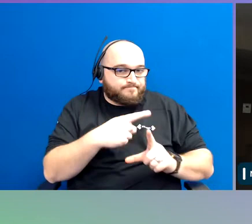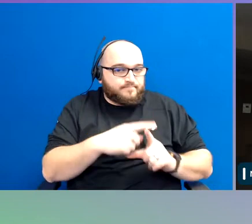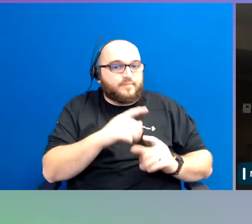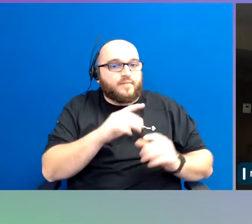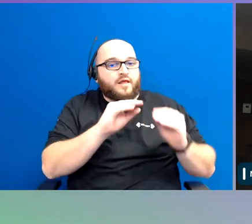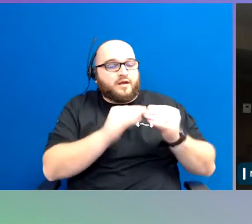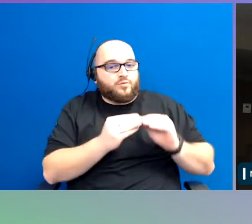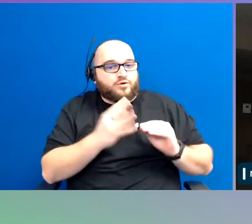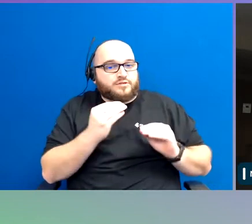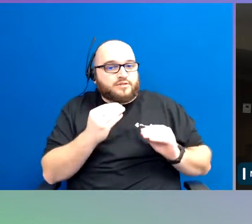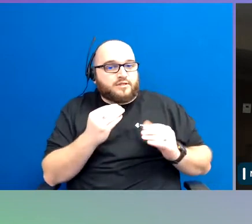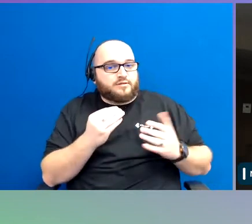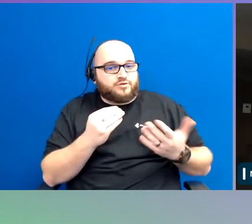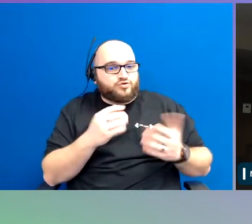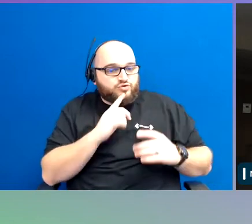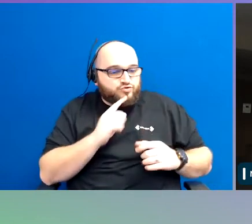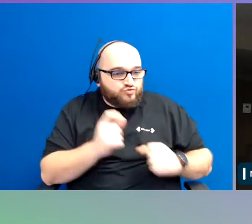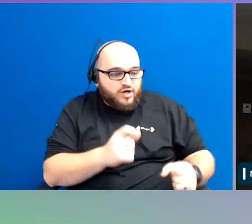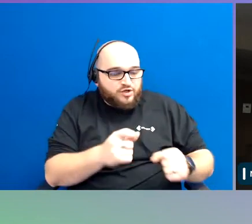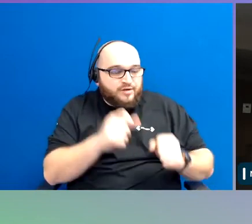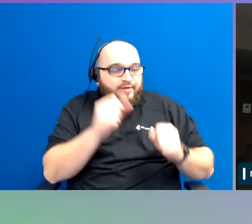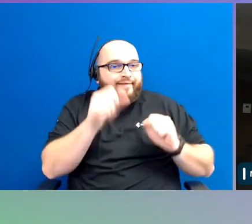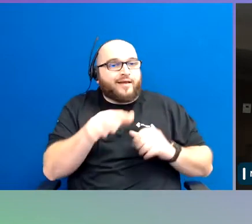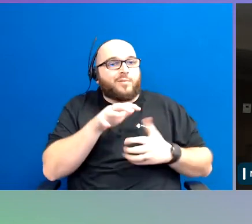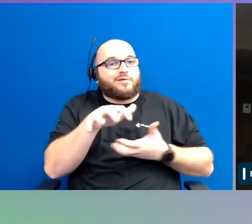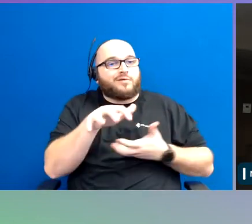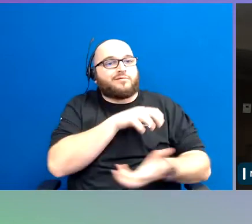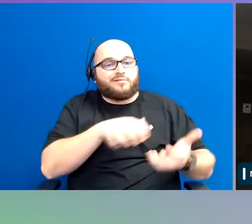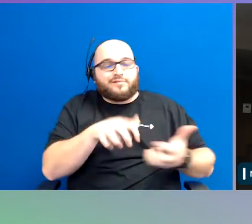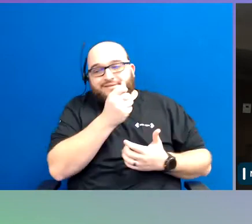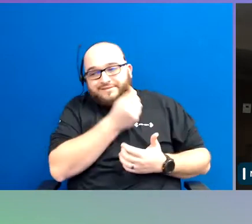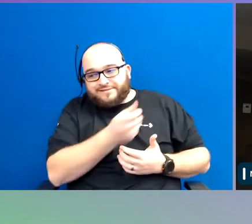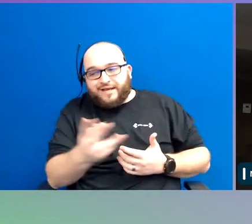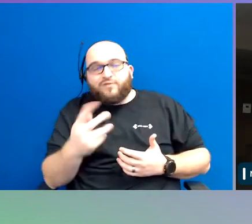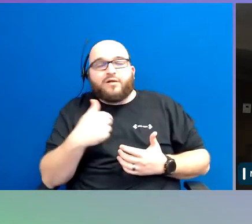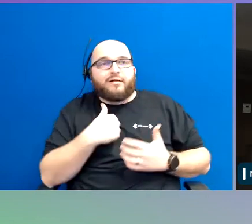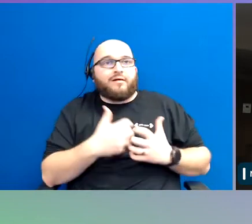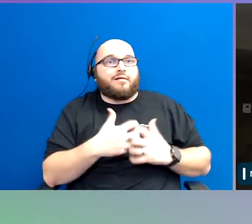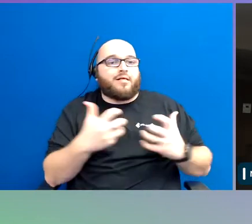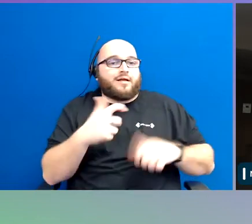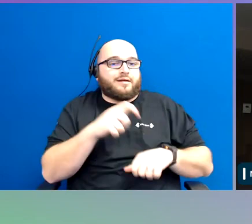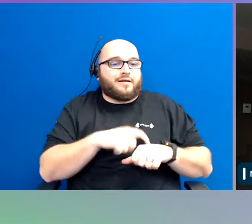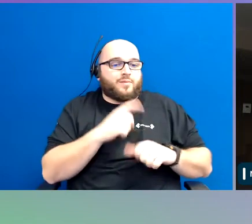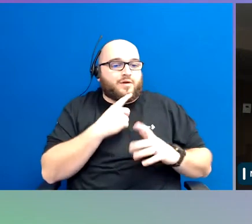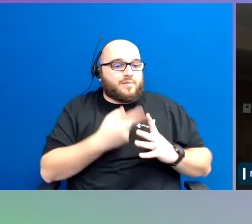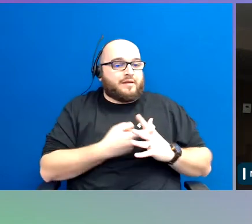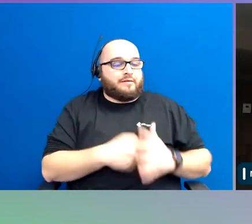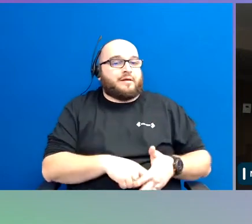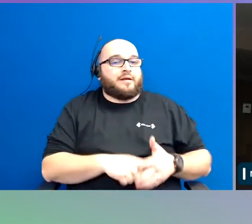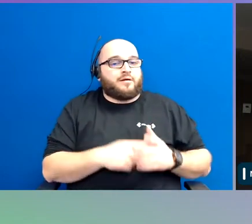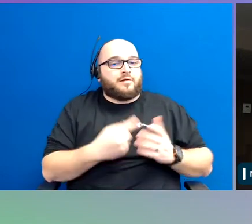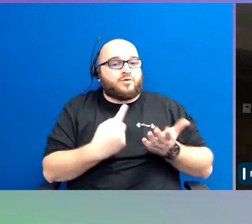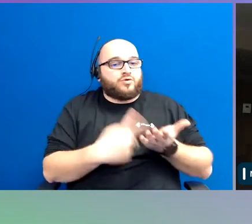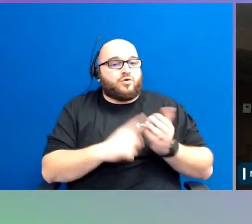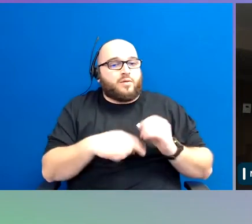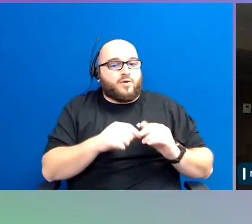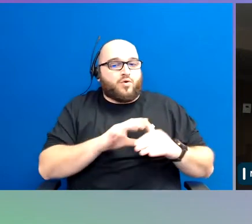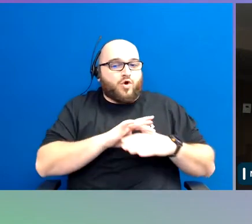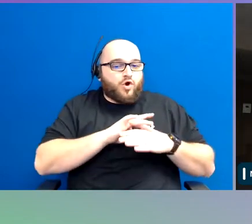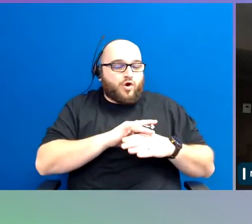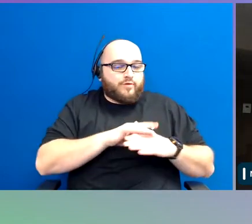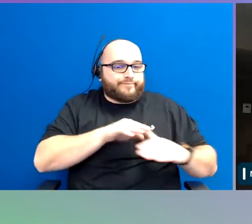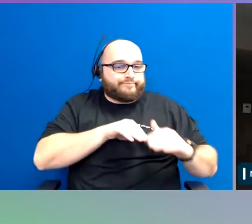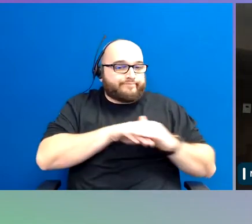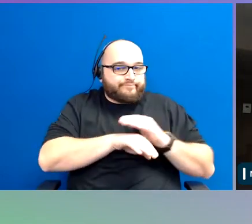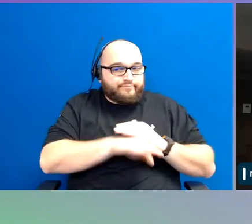take. And it can be a combination of digital. I spent quite a bit of time at the start talking about content accessibility, which